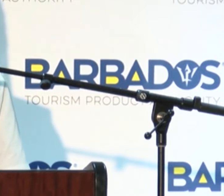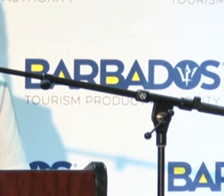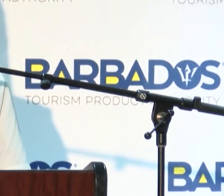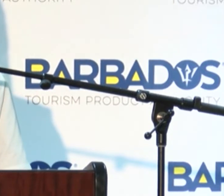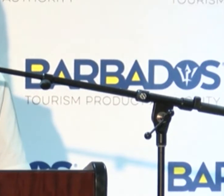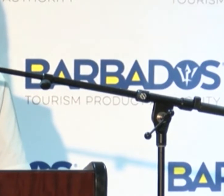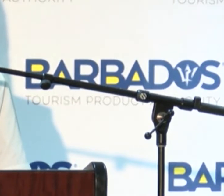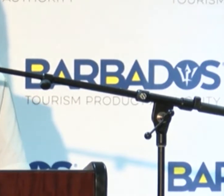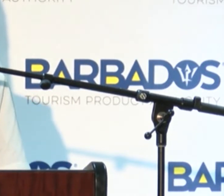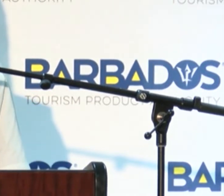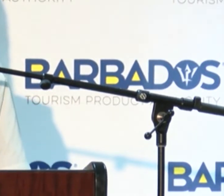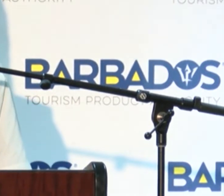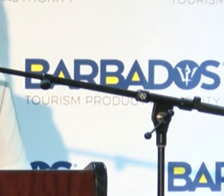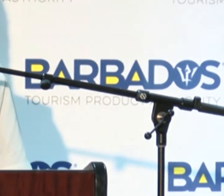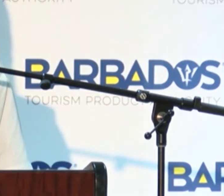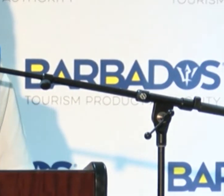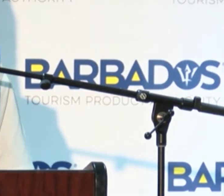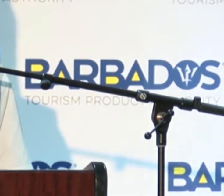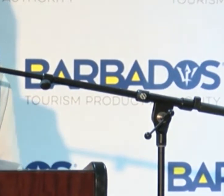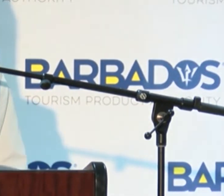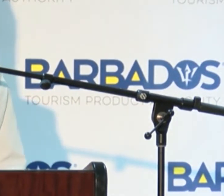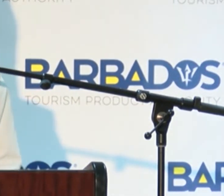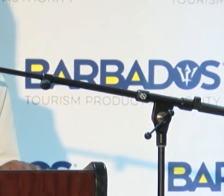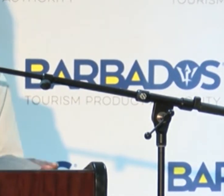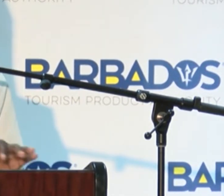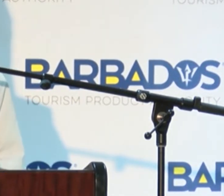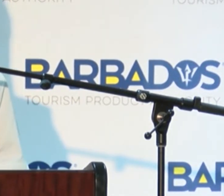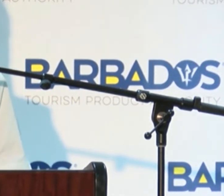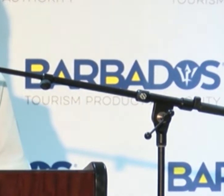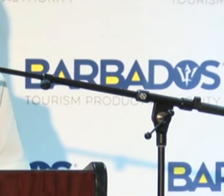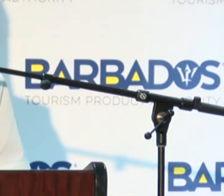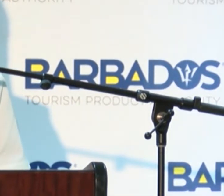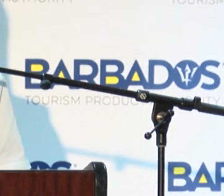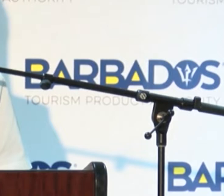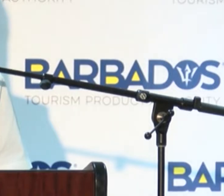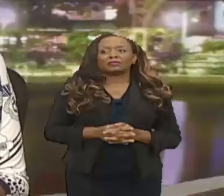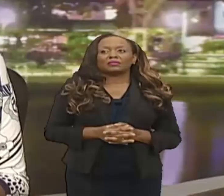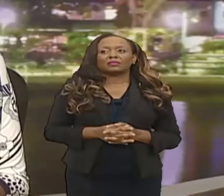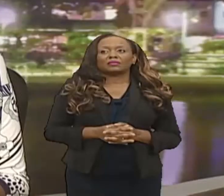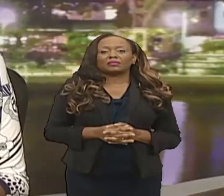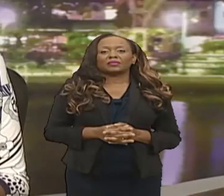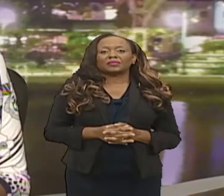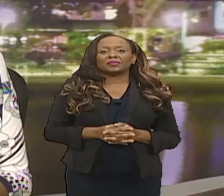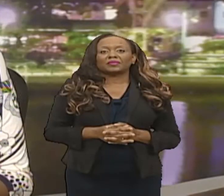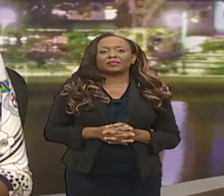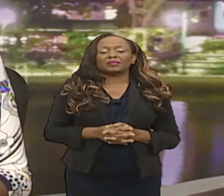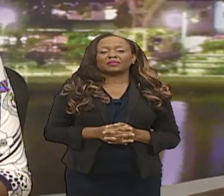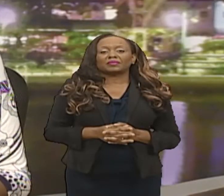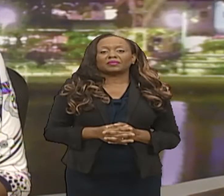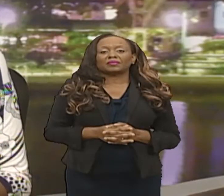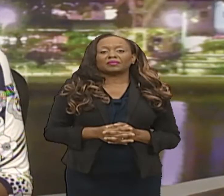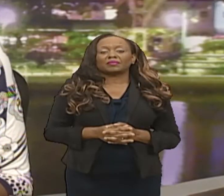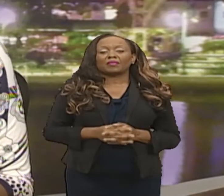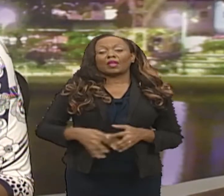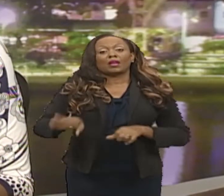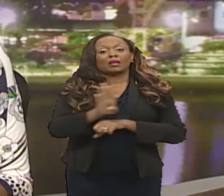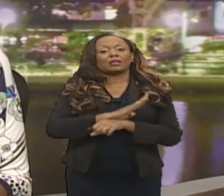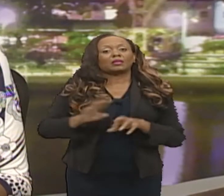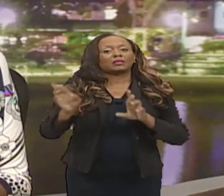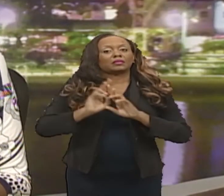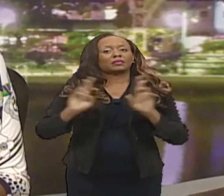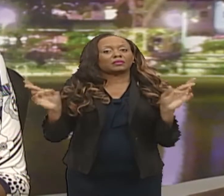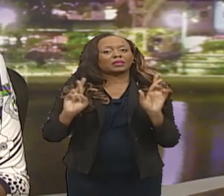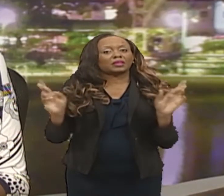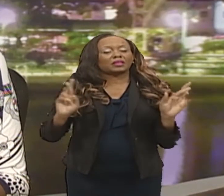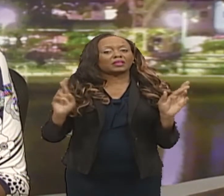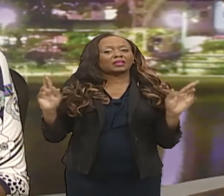taste buds on fire. Even some cuckoo and flying fish, our national dish. As Barbados gets ready to